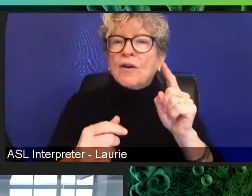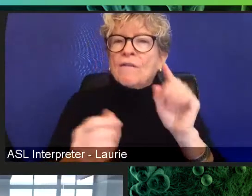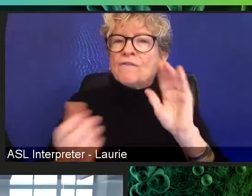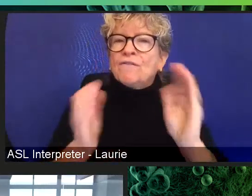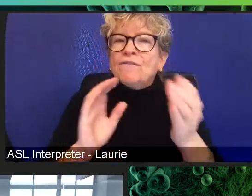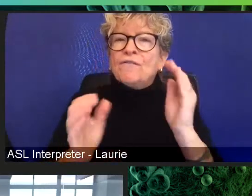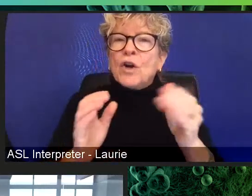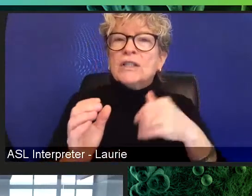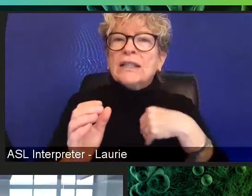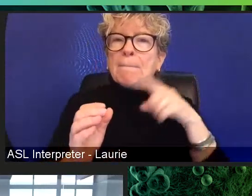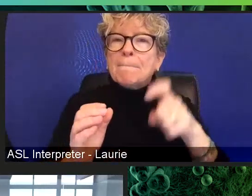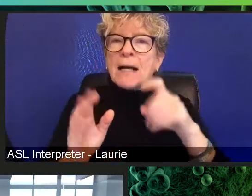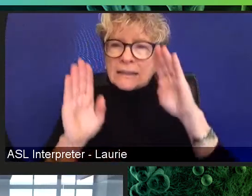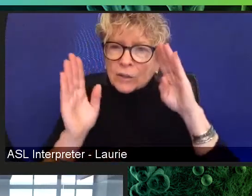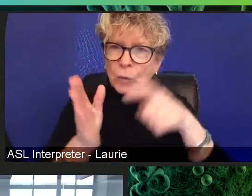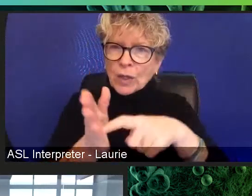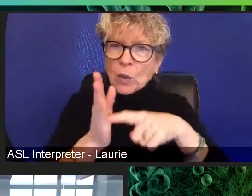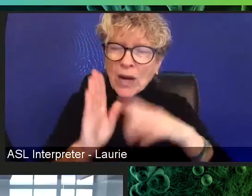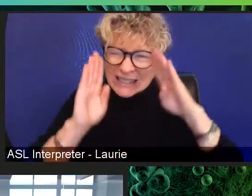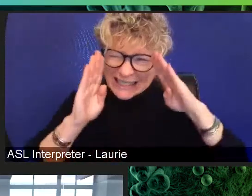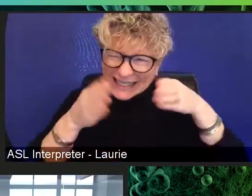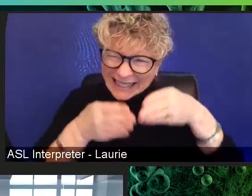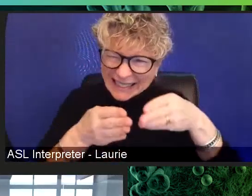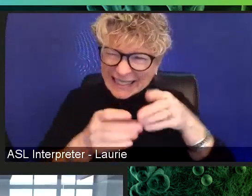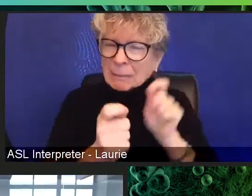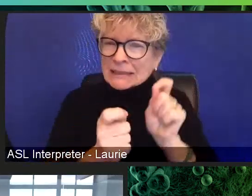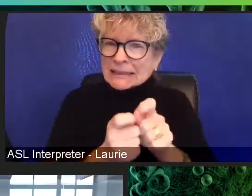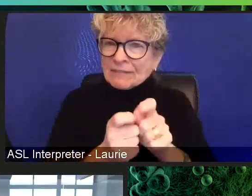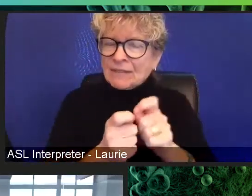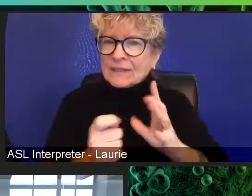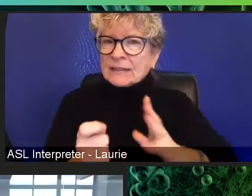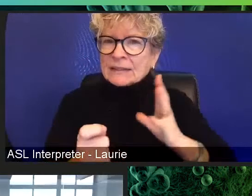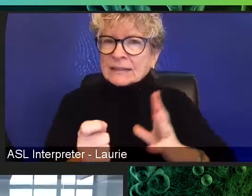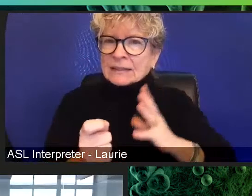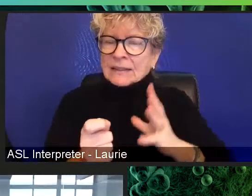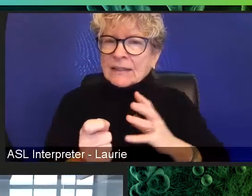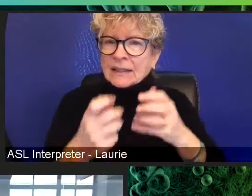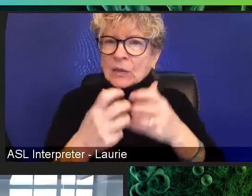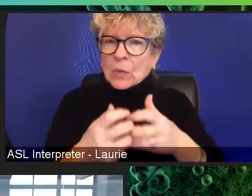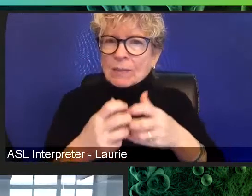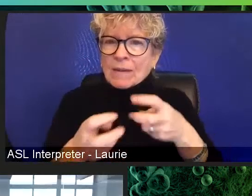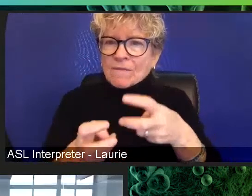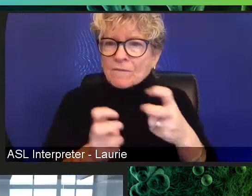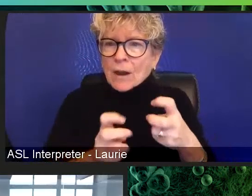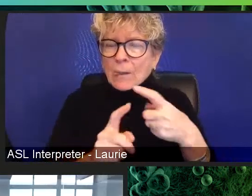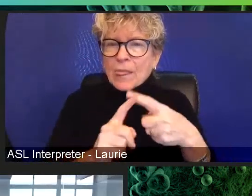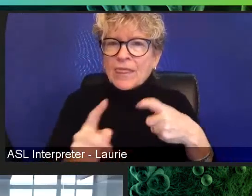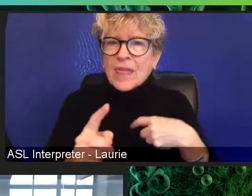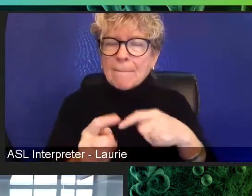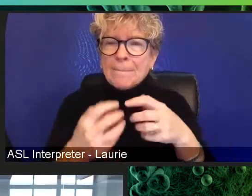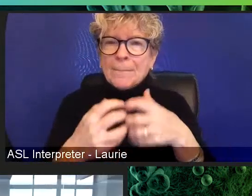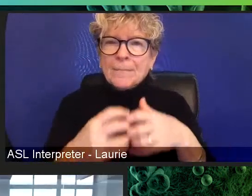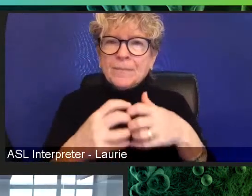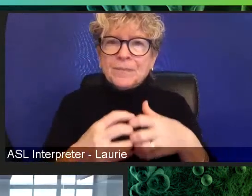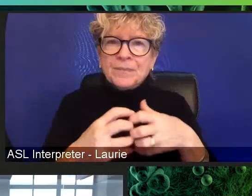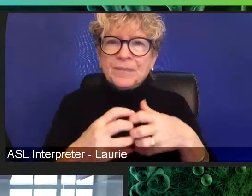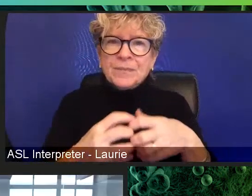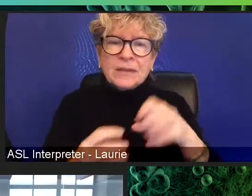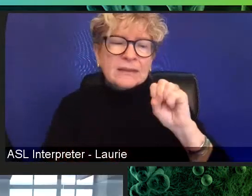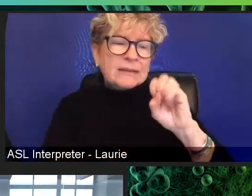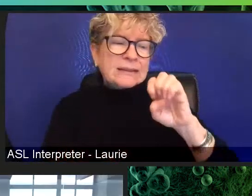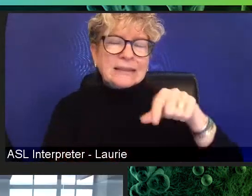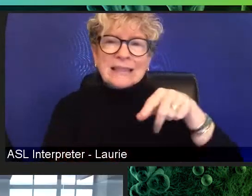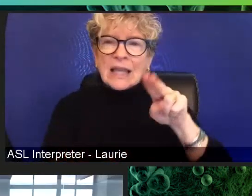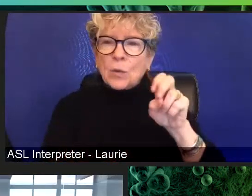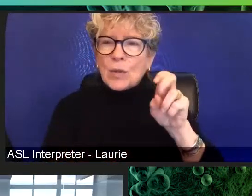to analyze the data that comes out of the sequencer? Right. And, so part of my work and our excitement, in this